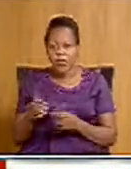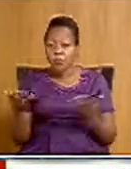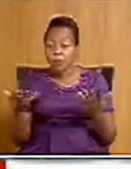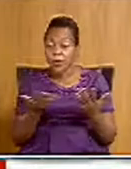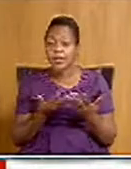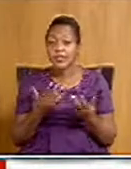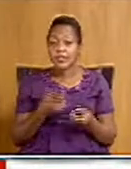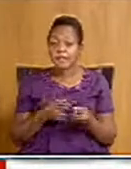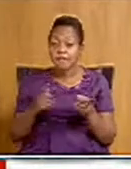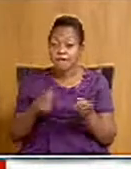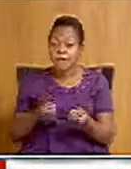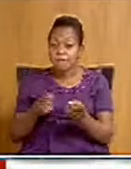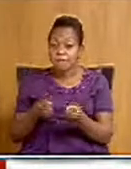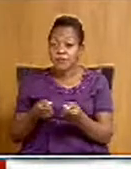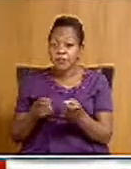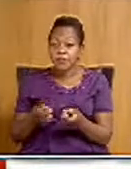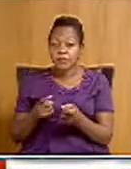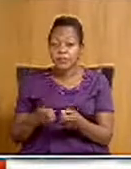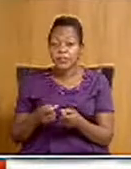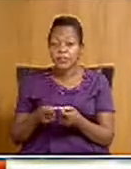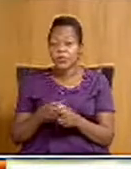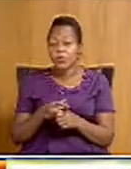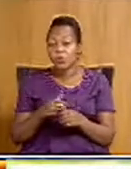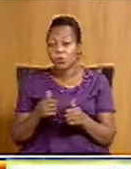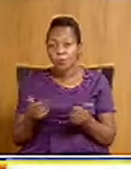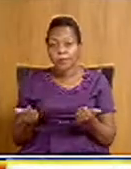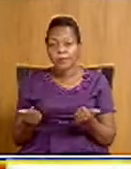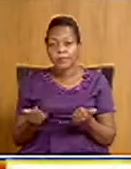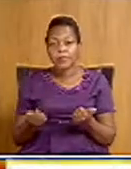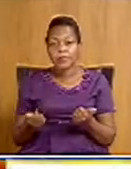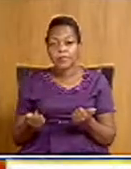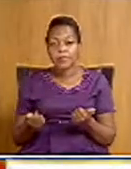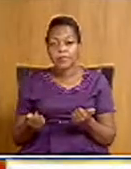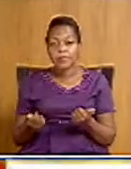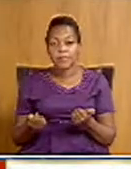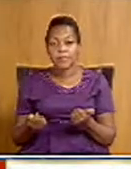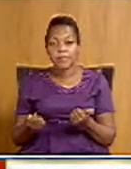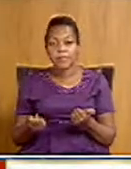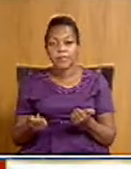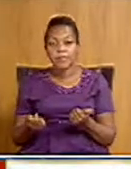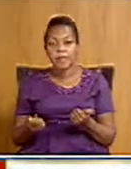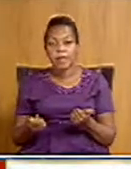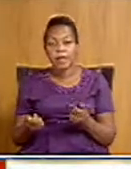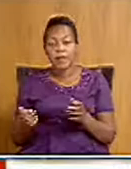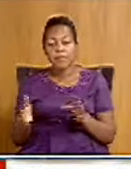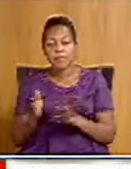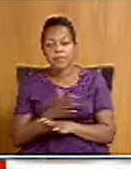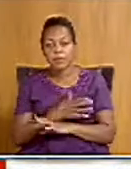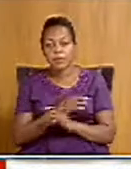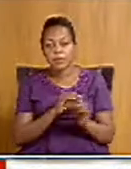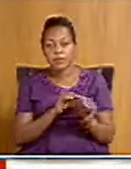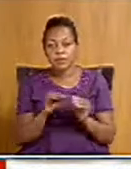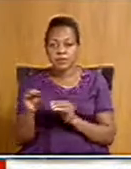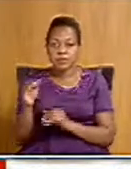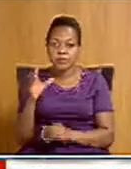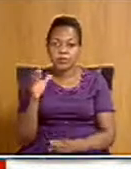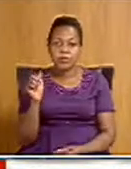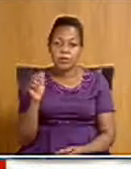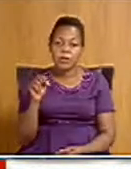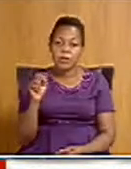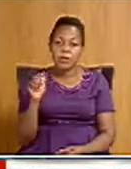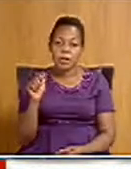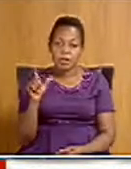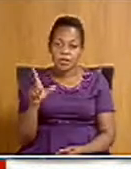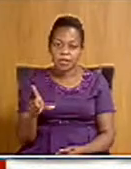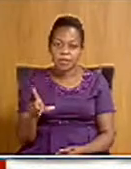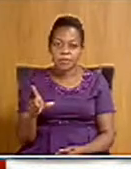performance and quite bled the Israelis, before the latter crossed the canal and surrounded the Egyptian